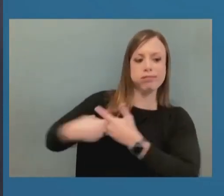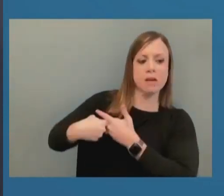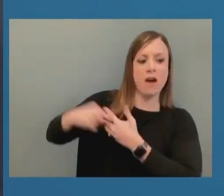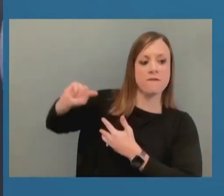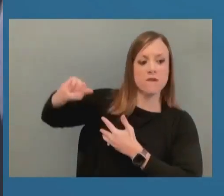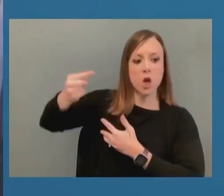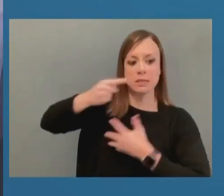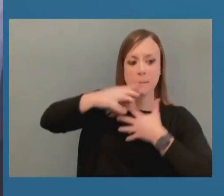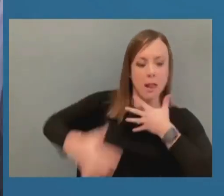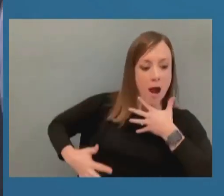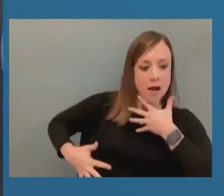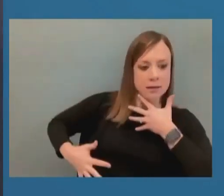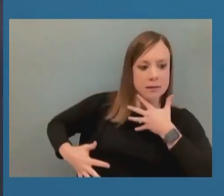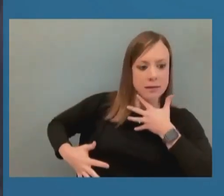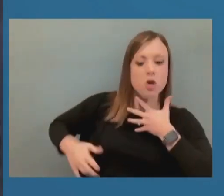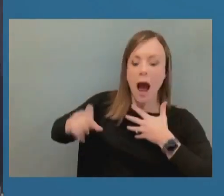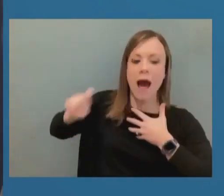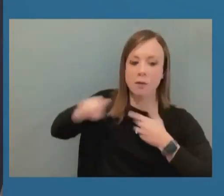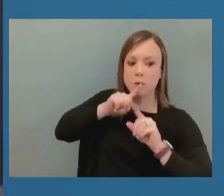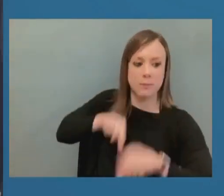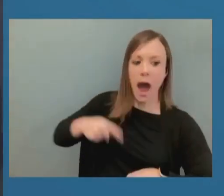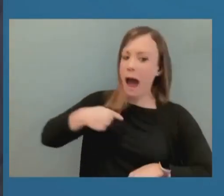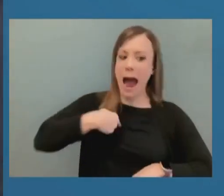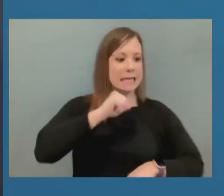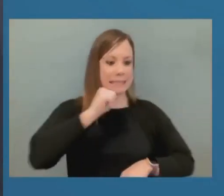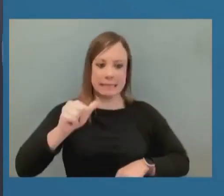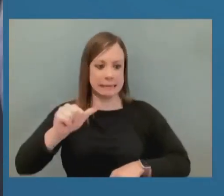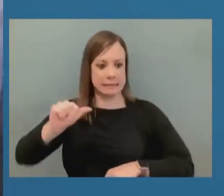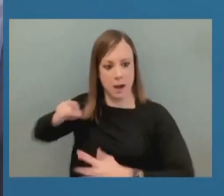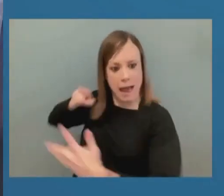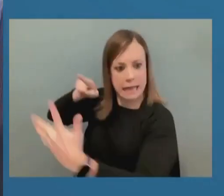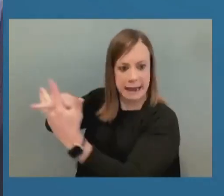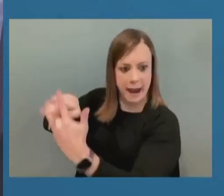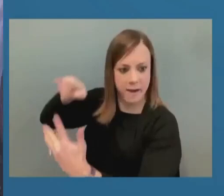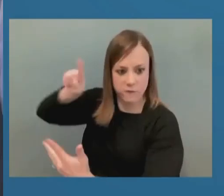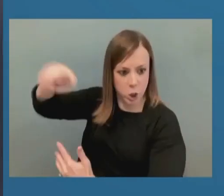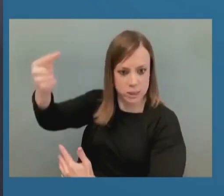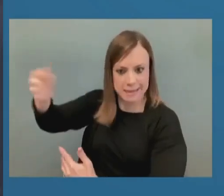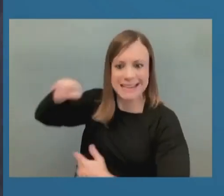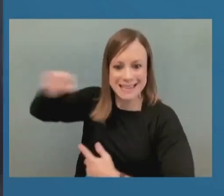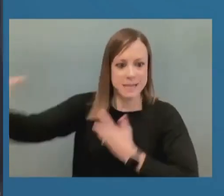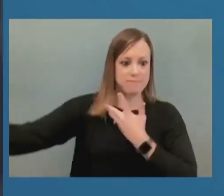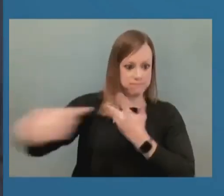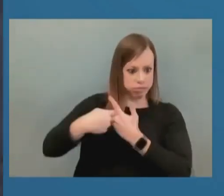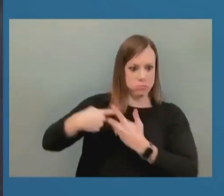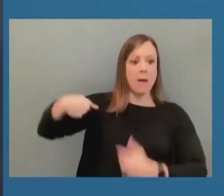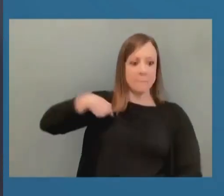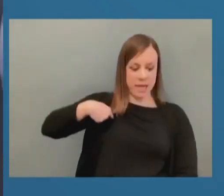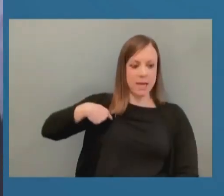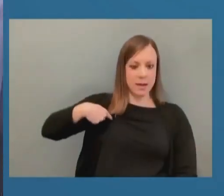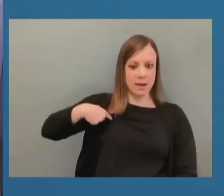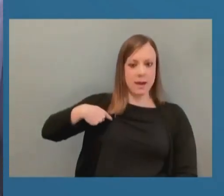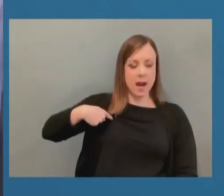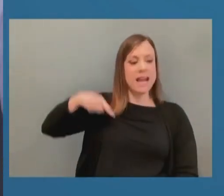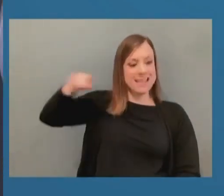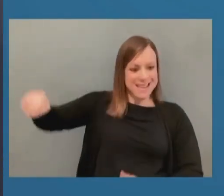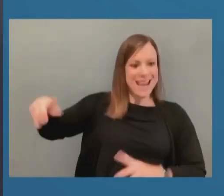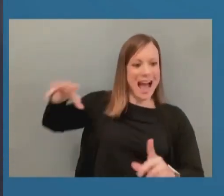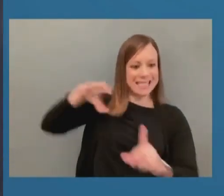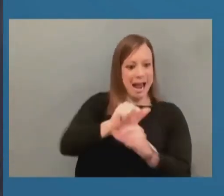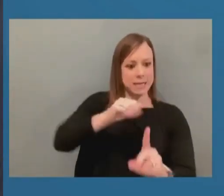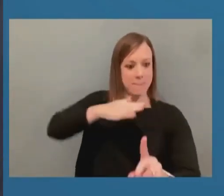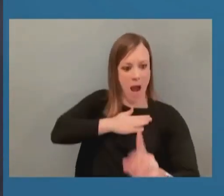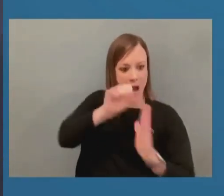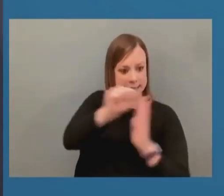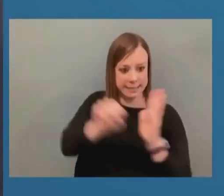didn't draw First Blood, okay? There's a response that's required when someone comes after you. Someone just came after my state, and now I have to step up on